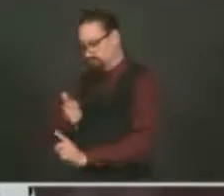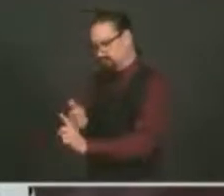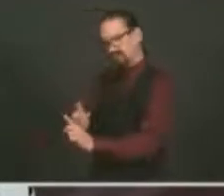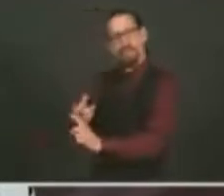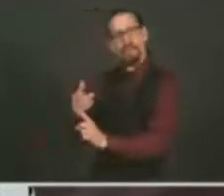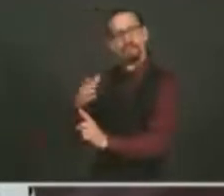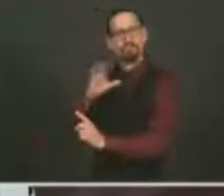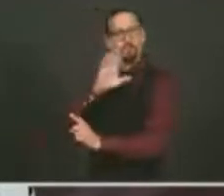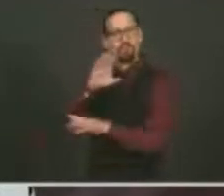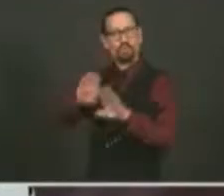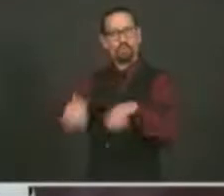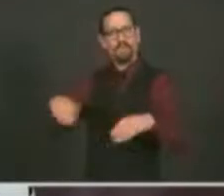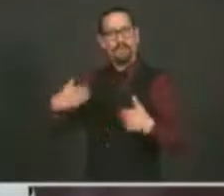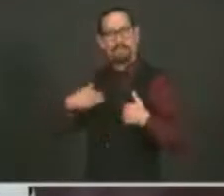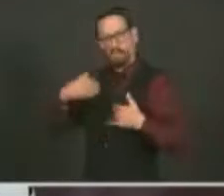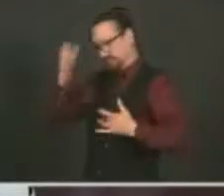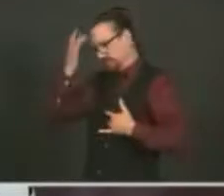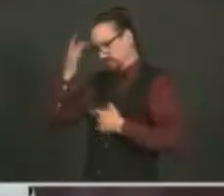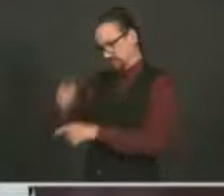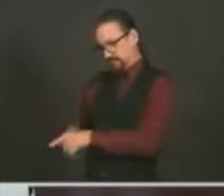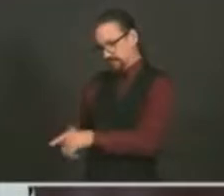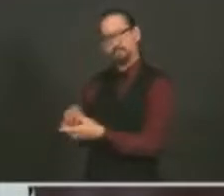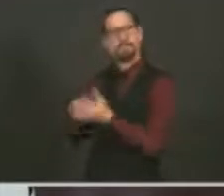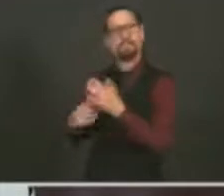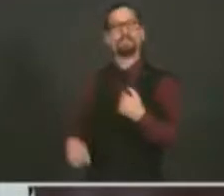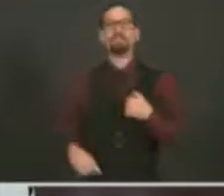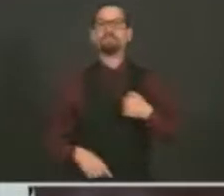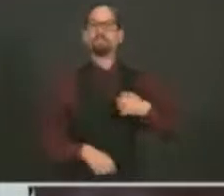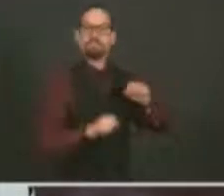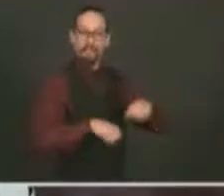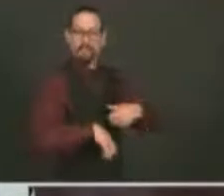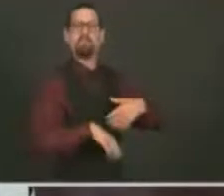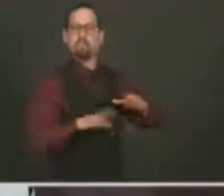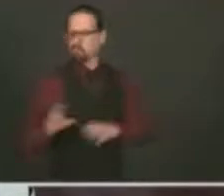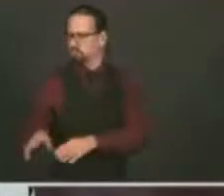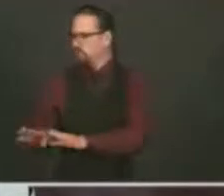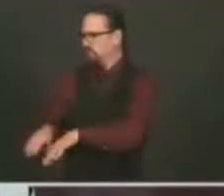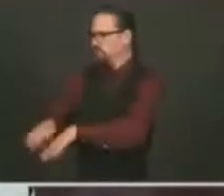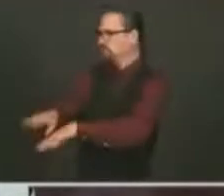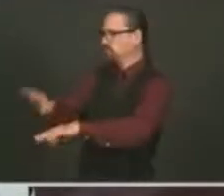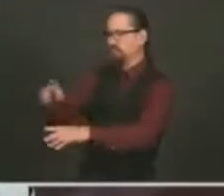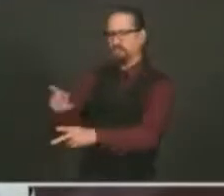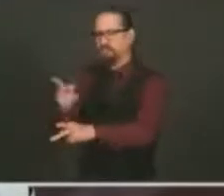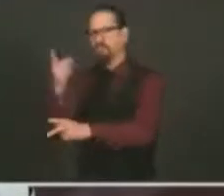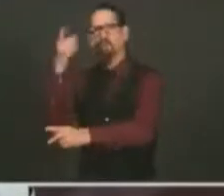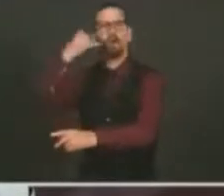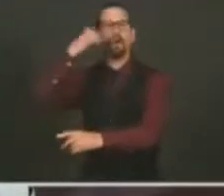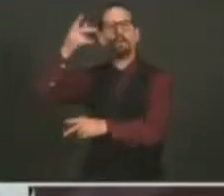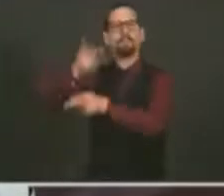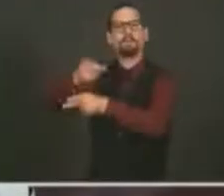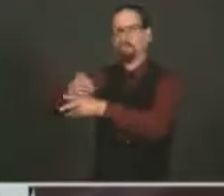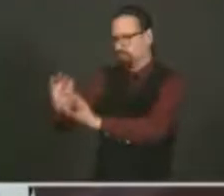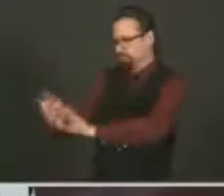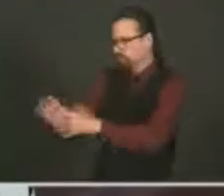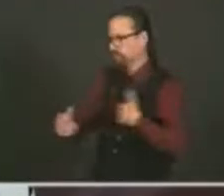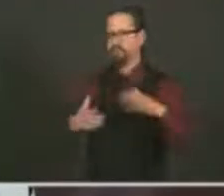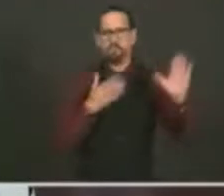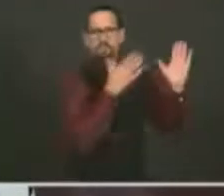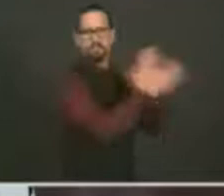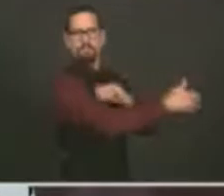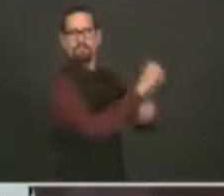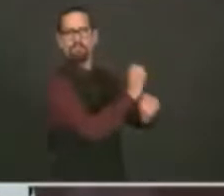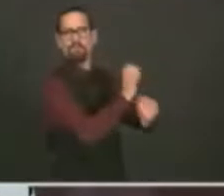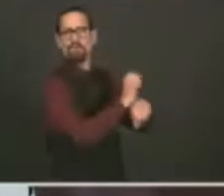COVID-19, you cannot go to work. If your partner or spouse has symptoms of COVID-19,